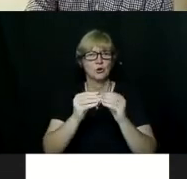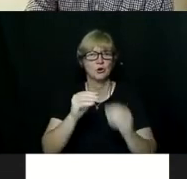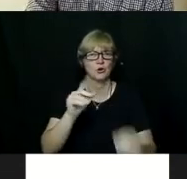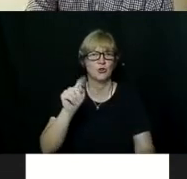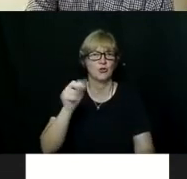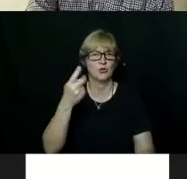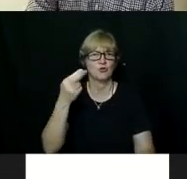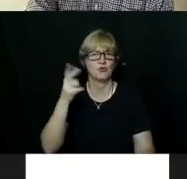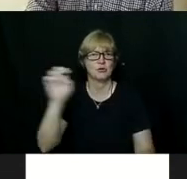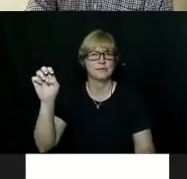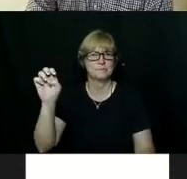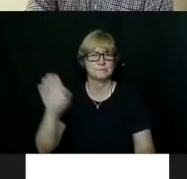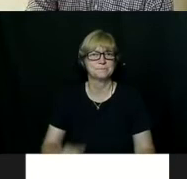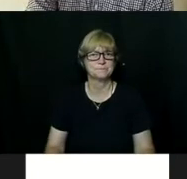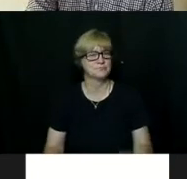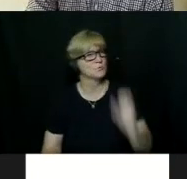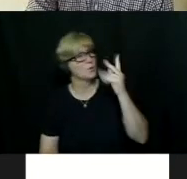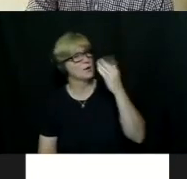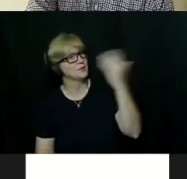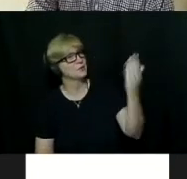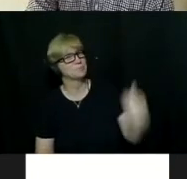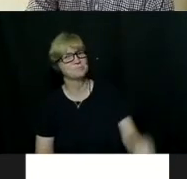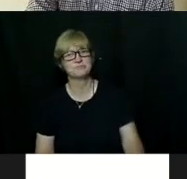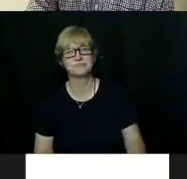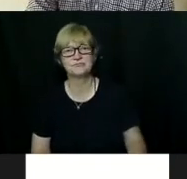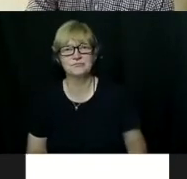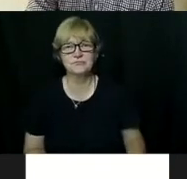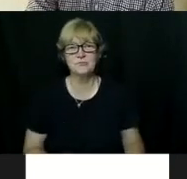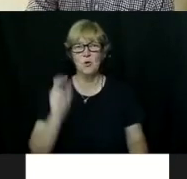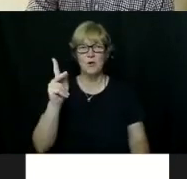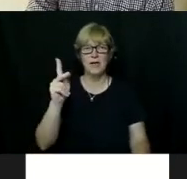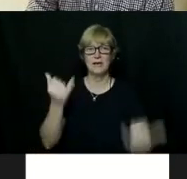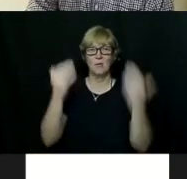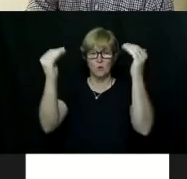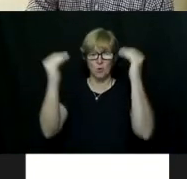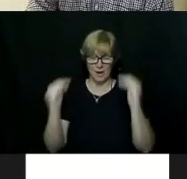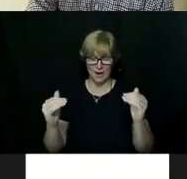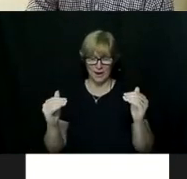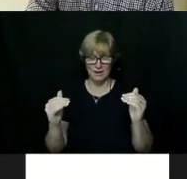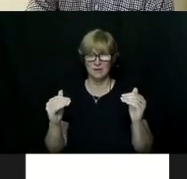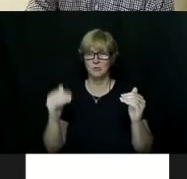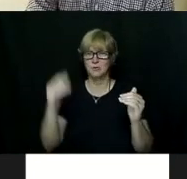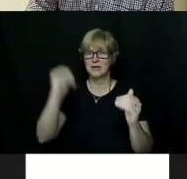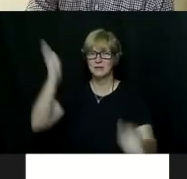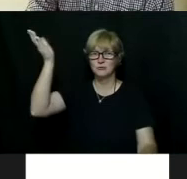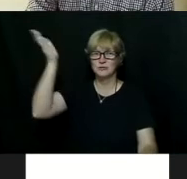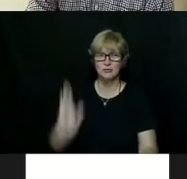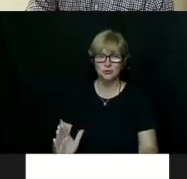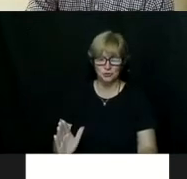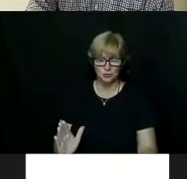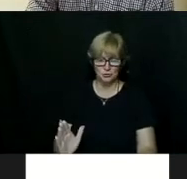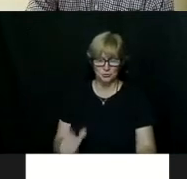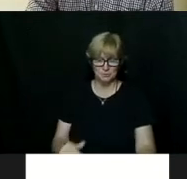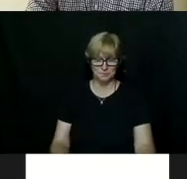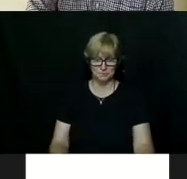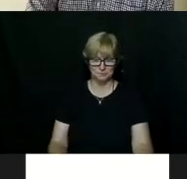you. Okay, perfect. Then I think we should go ahead with our next presenter, which is Ursula